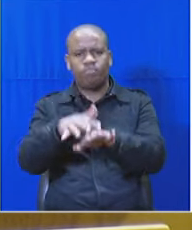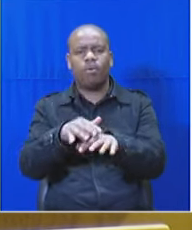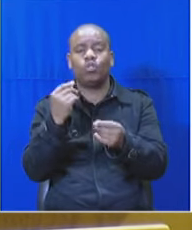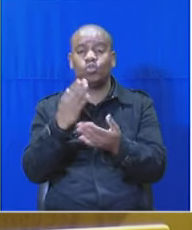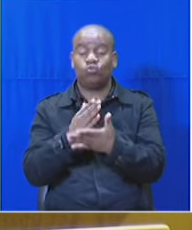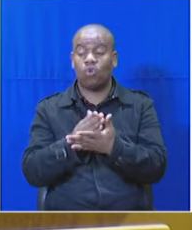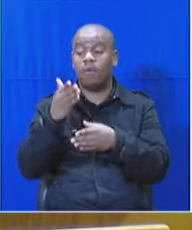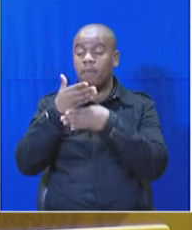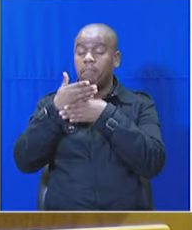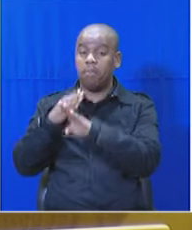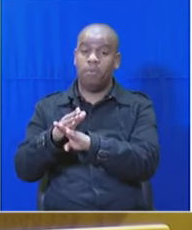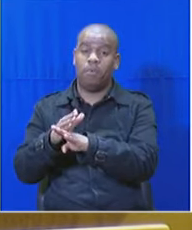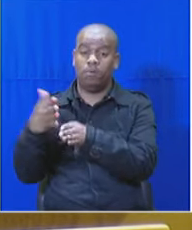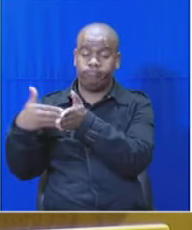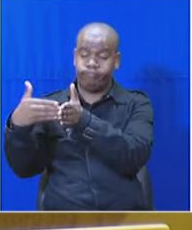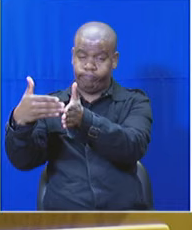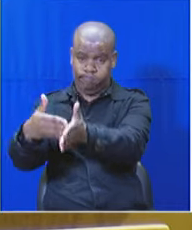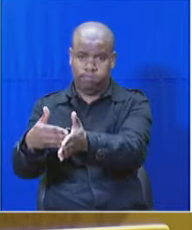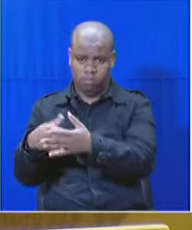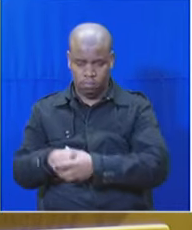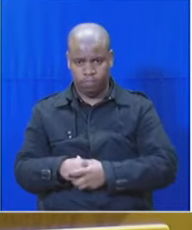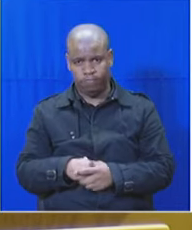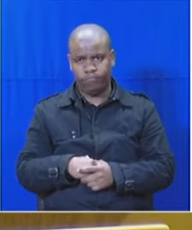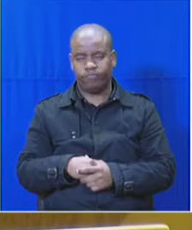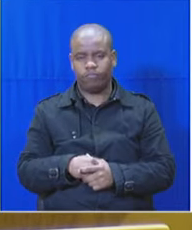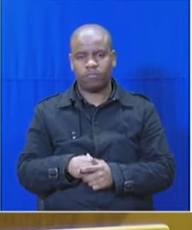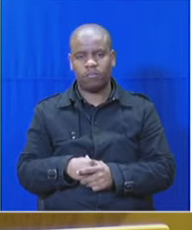against the limitations cited.